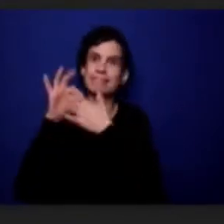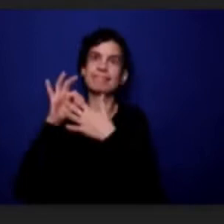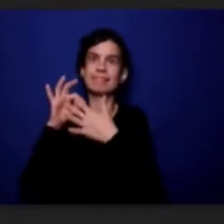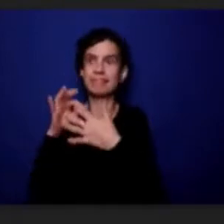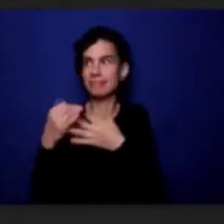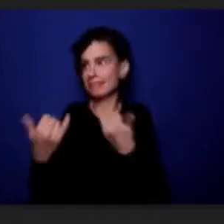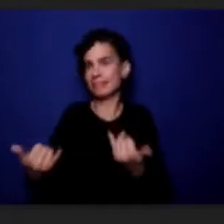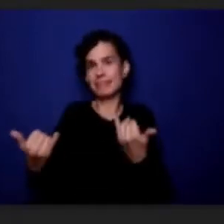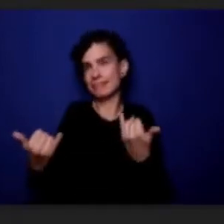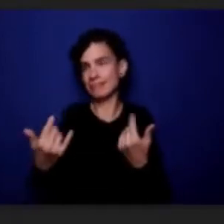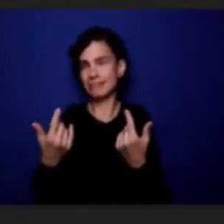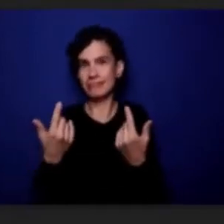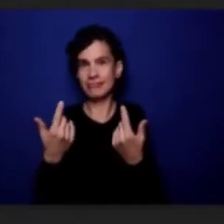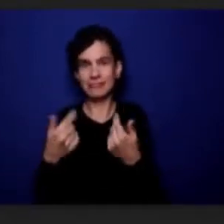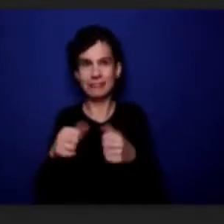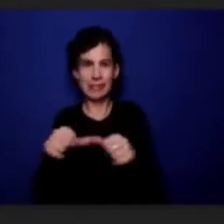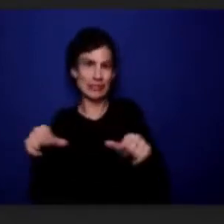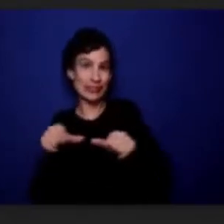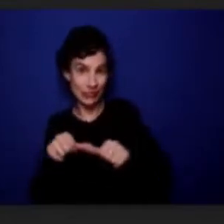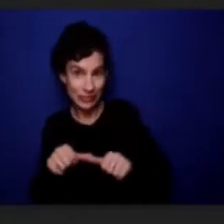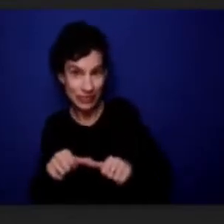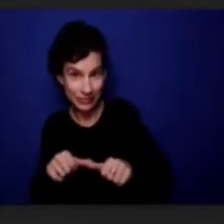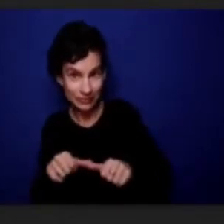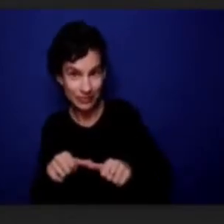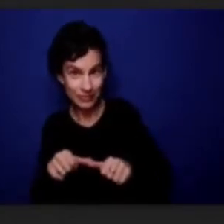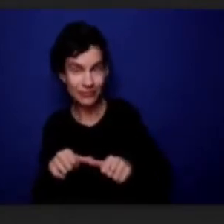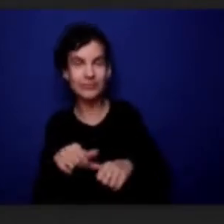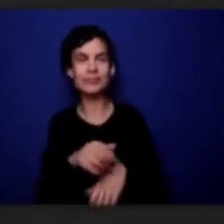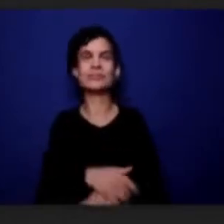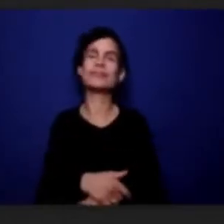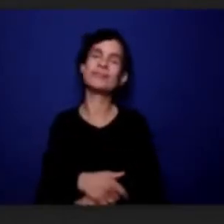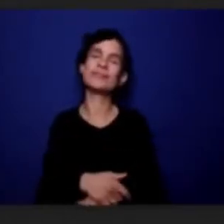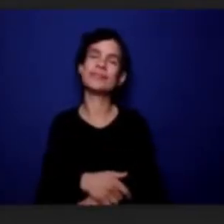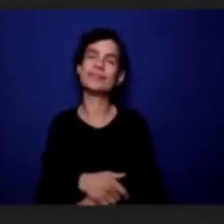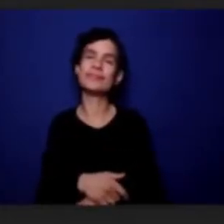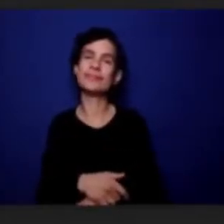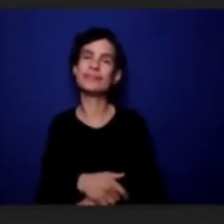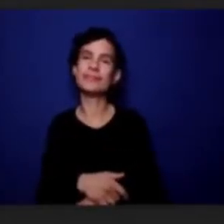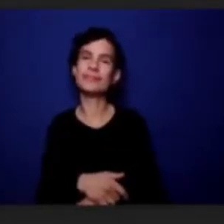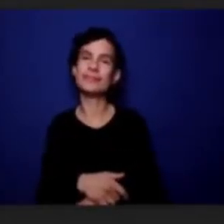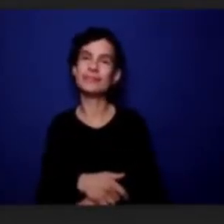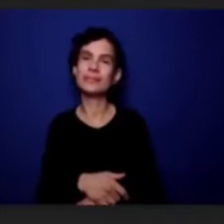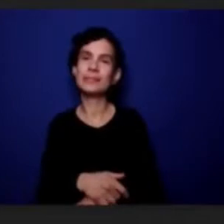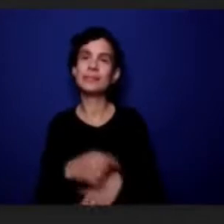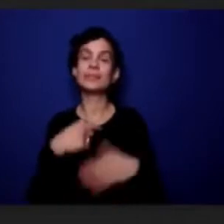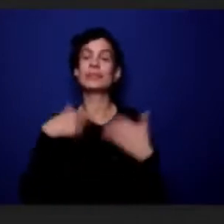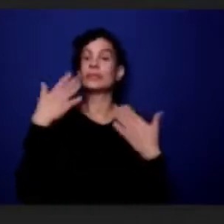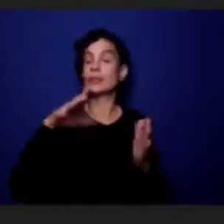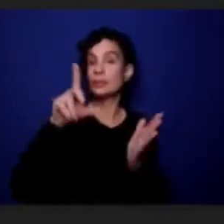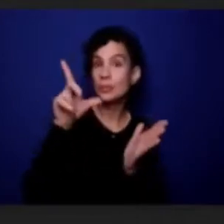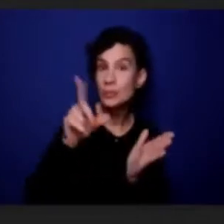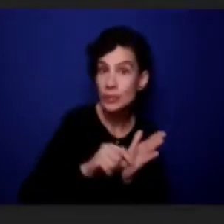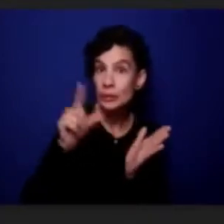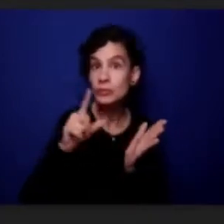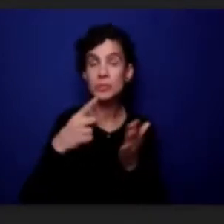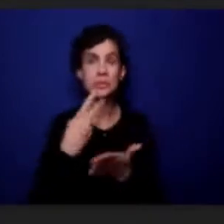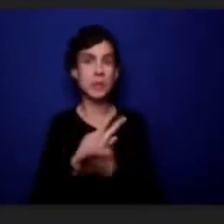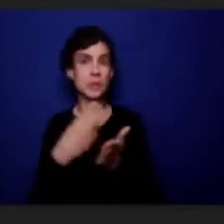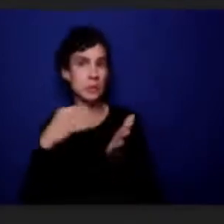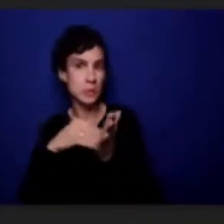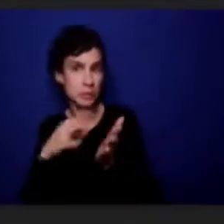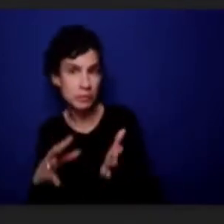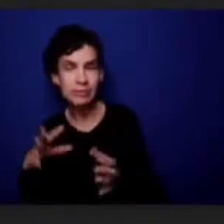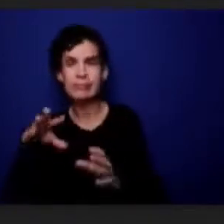Just because we're all four of us are graduate students, and so we occupy a really unique position